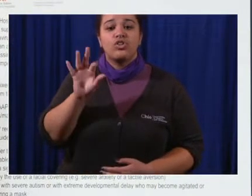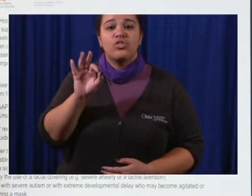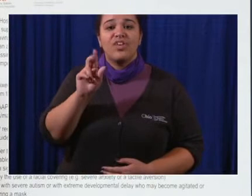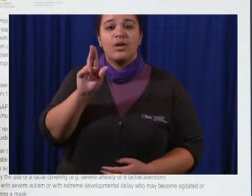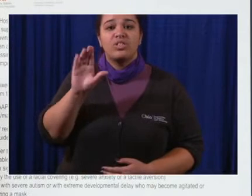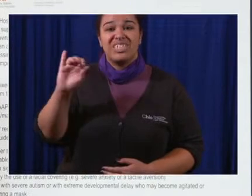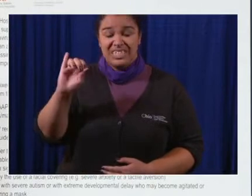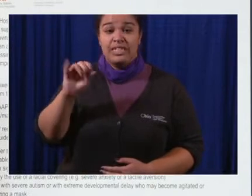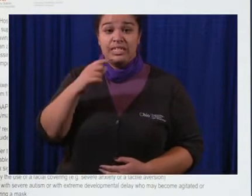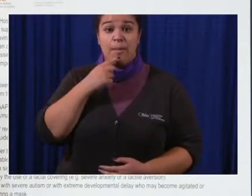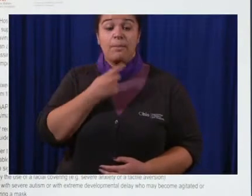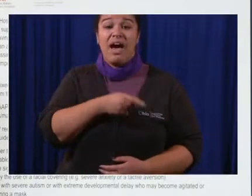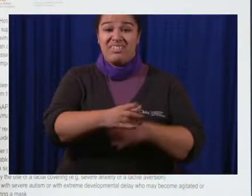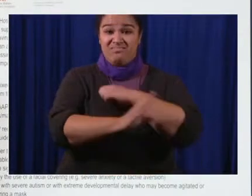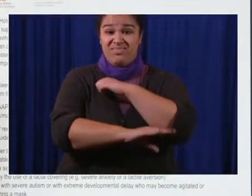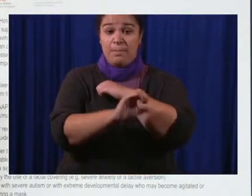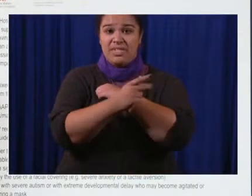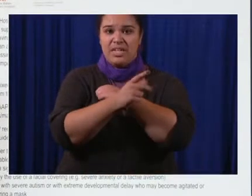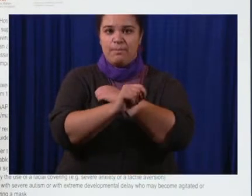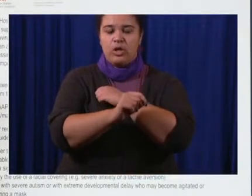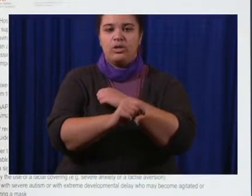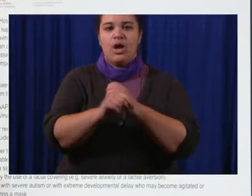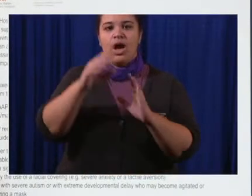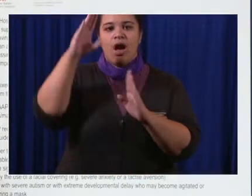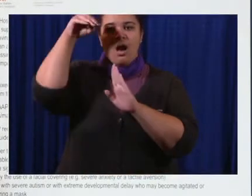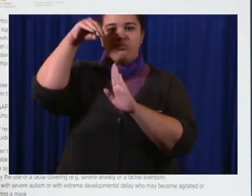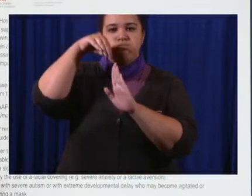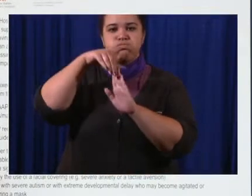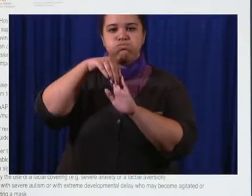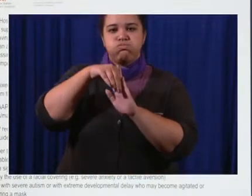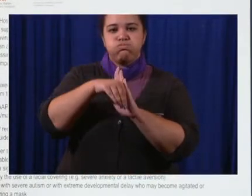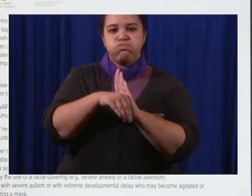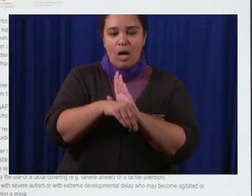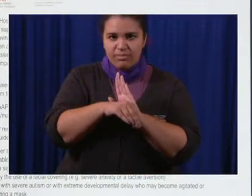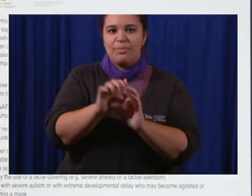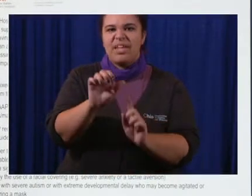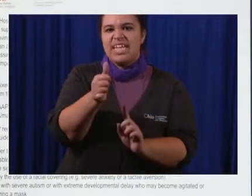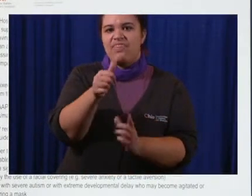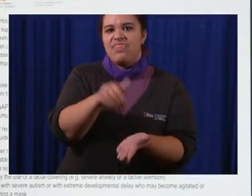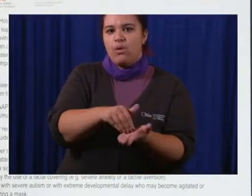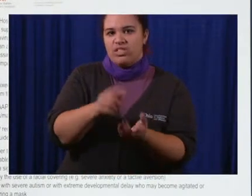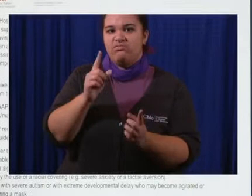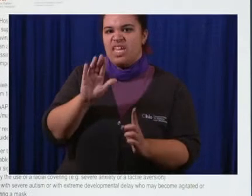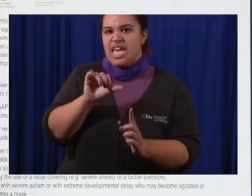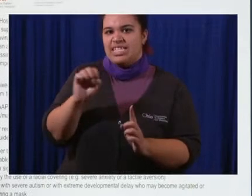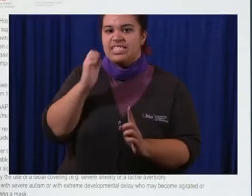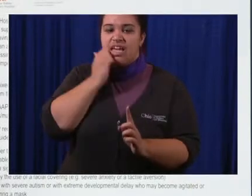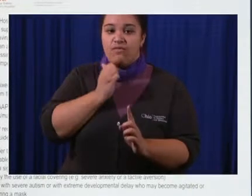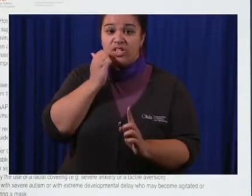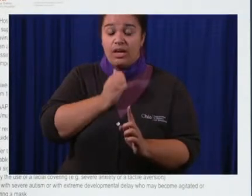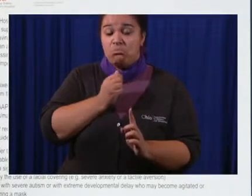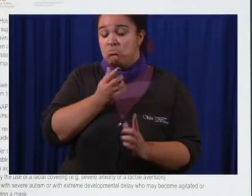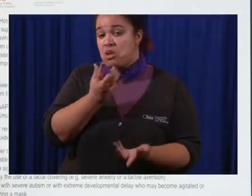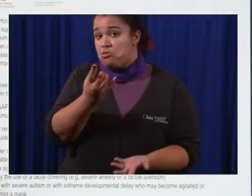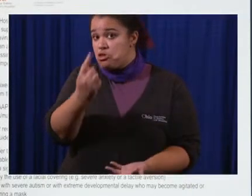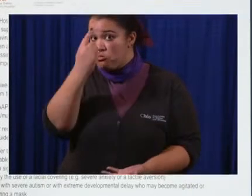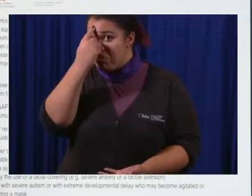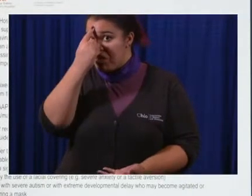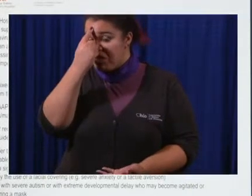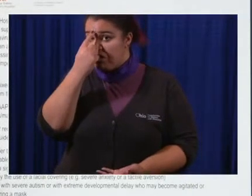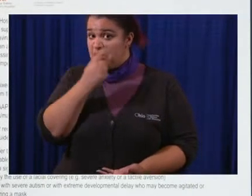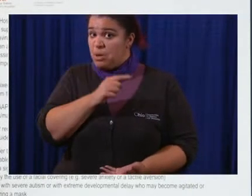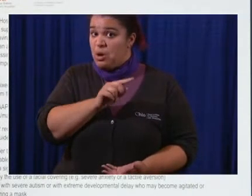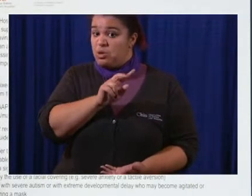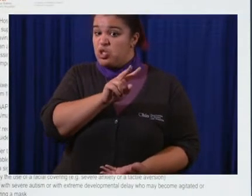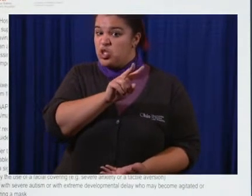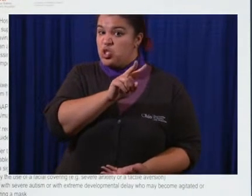day by September. Do you think it's realistic to think that here in Ohio we could be down to somewhere around 200 new cases when right now we're seeing